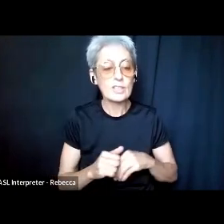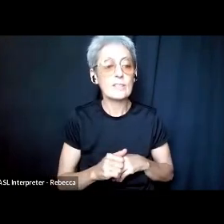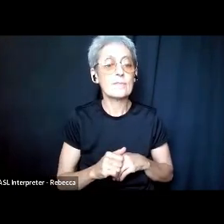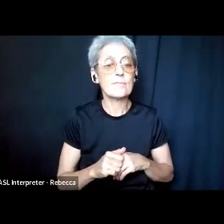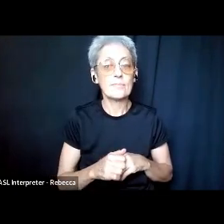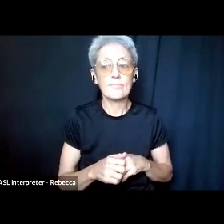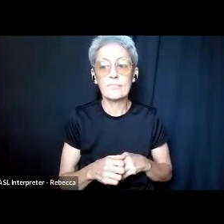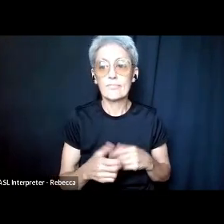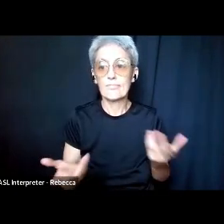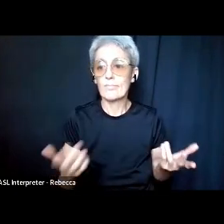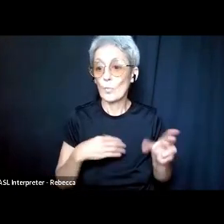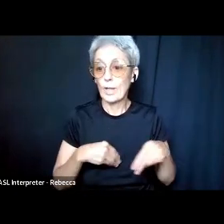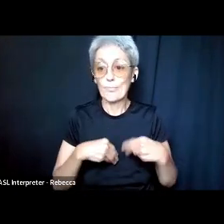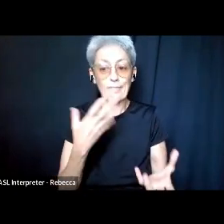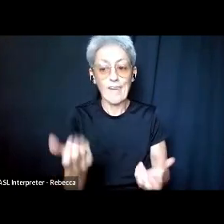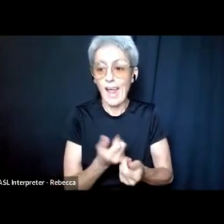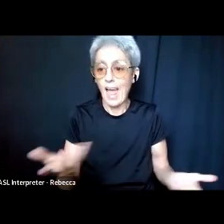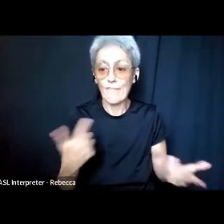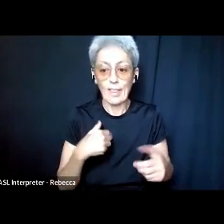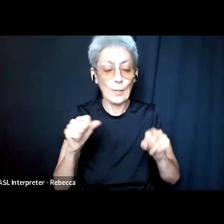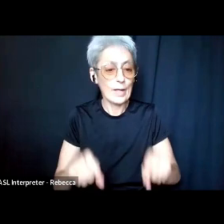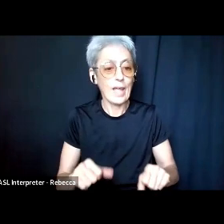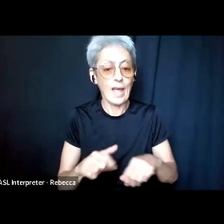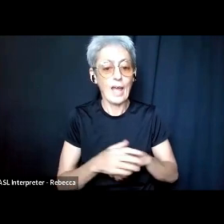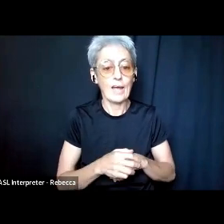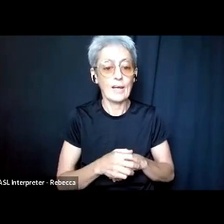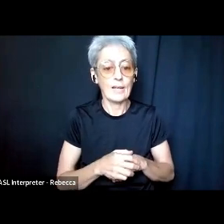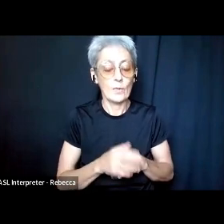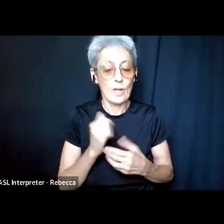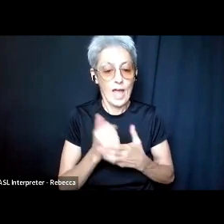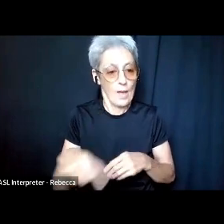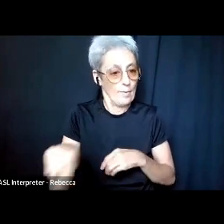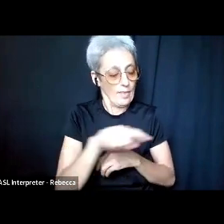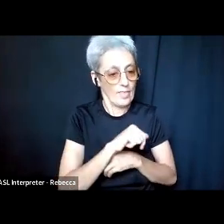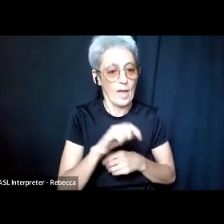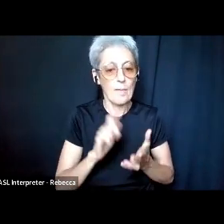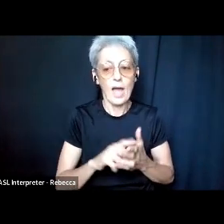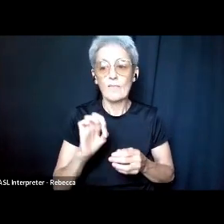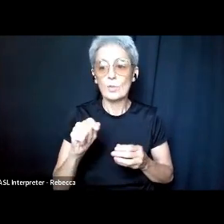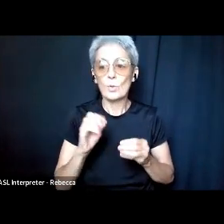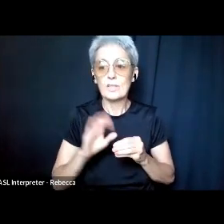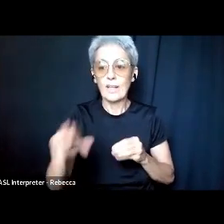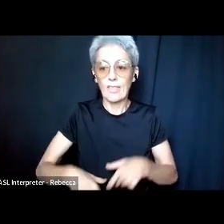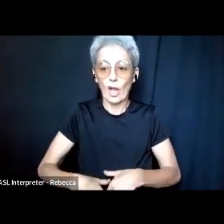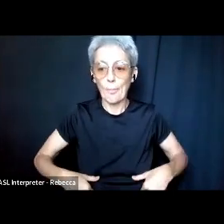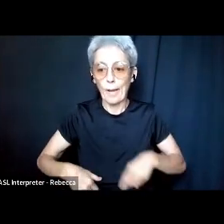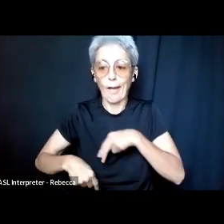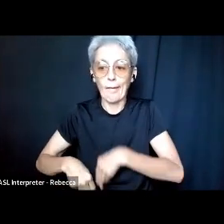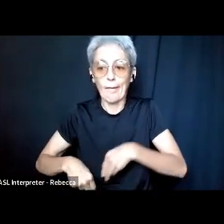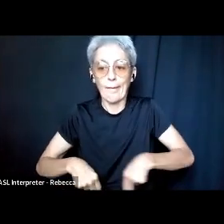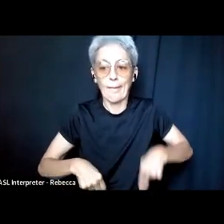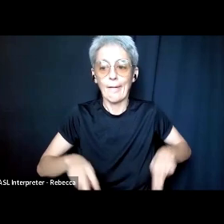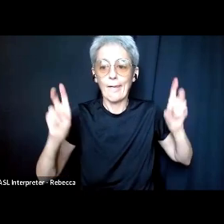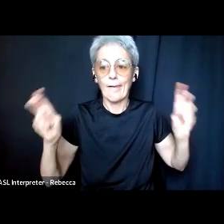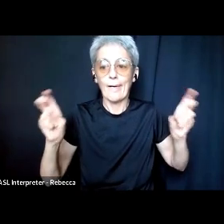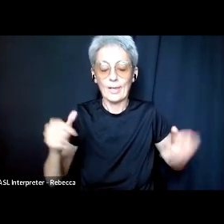we can to help them have the tools in their tool belt to help families. And then we take on a